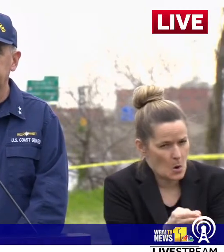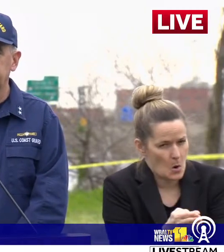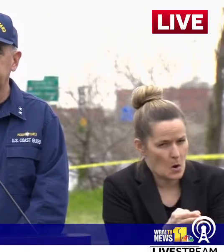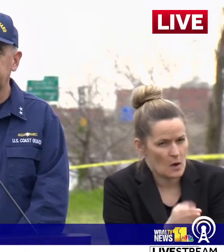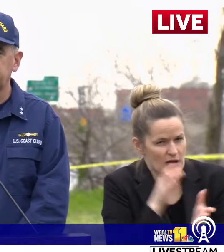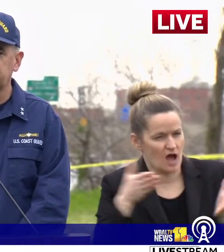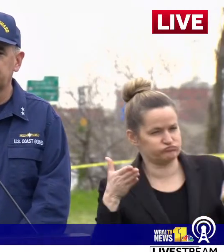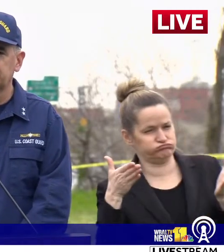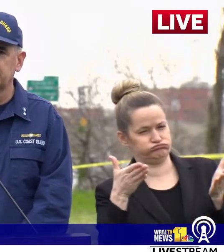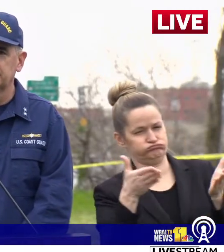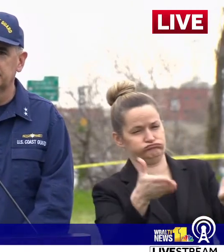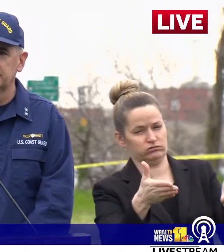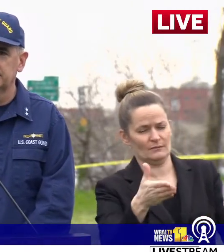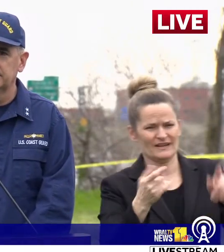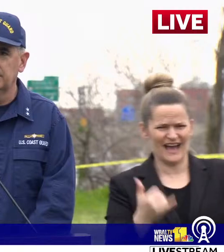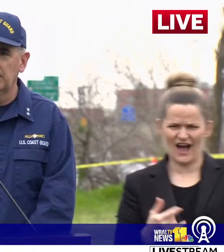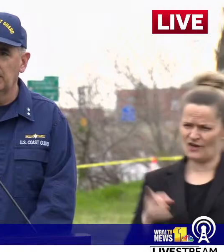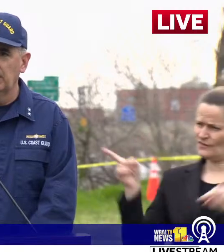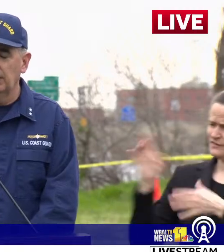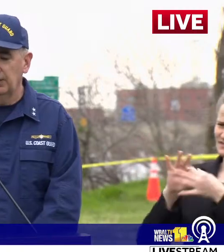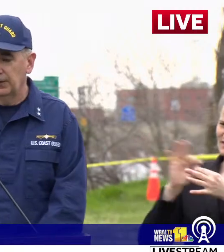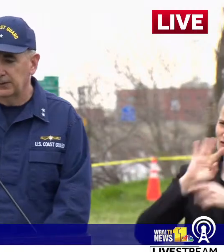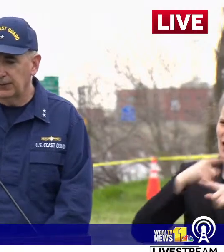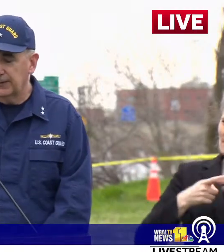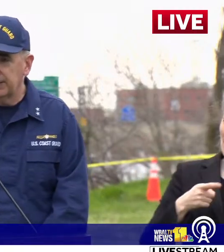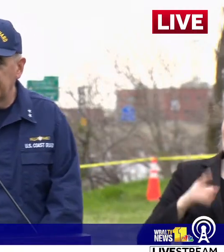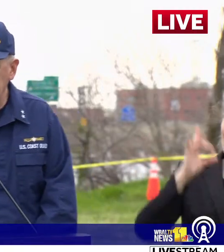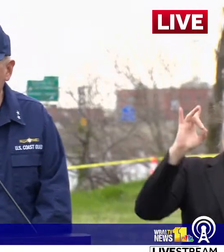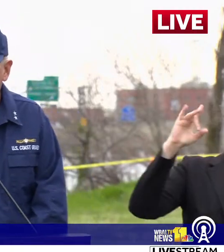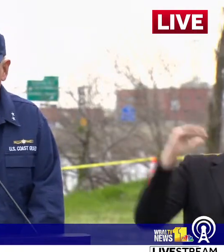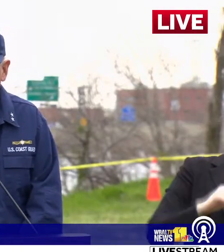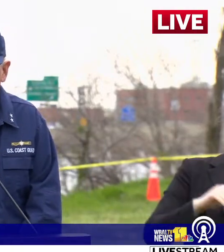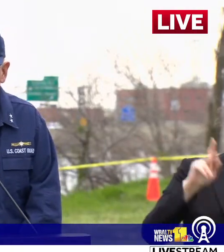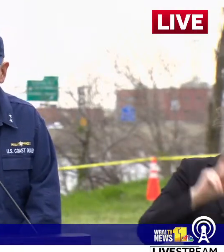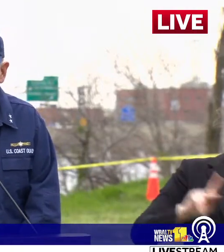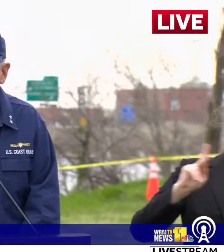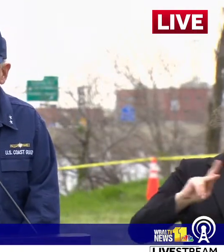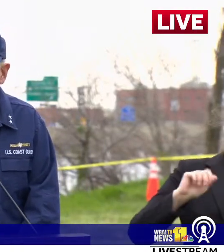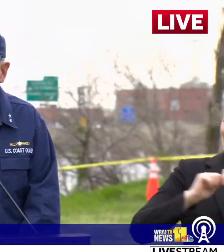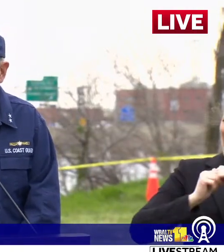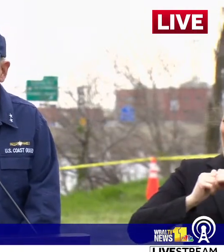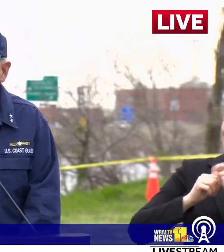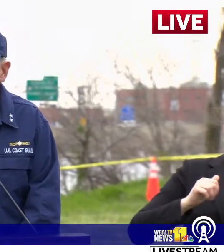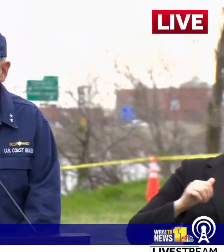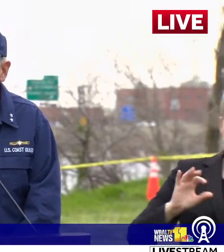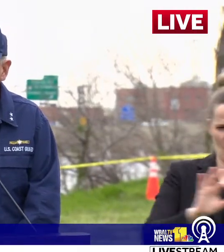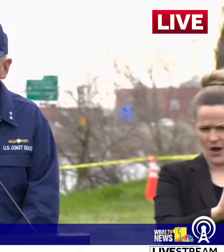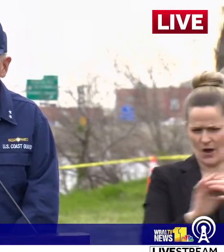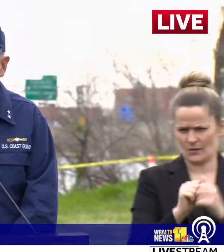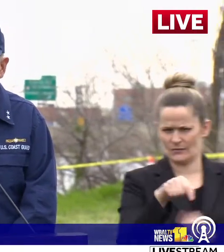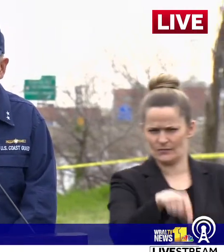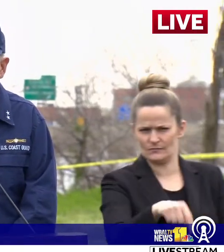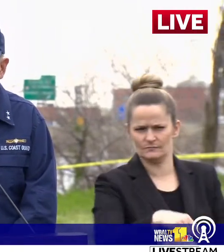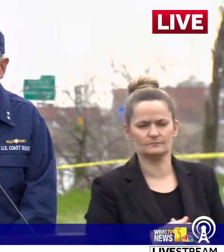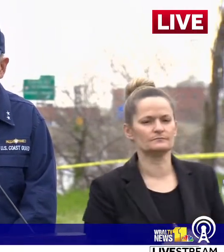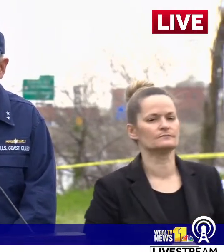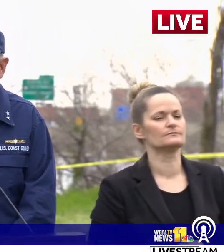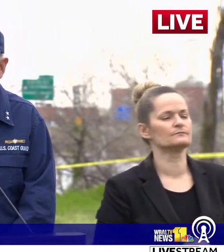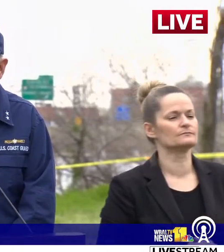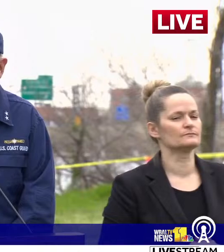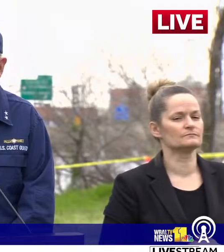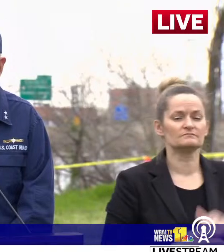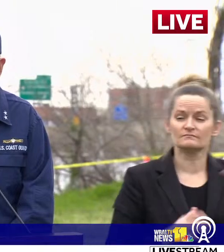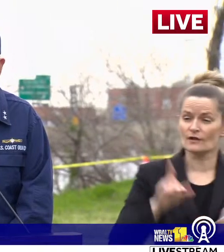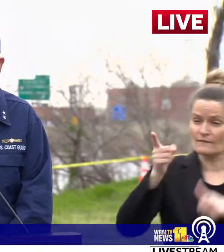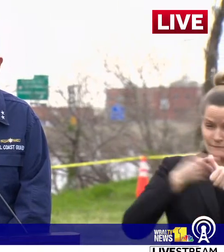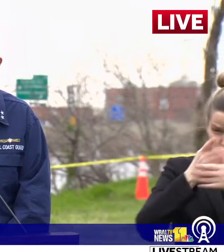So as to the as to a potential auxiliary channel, it